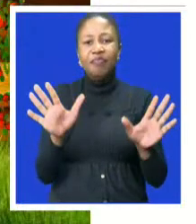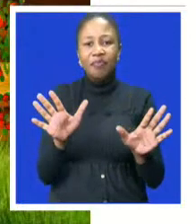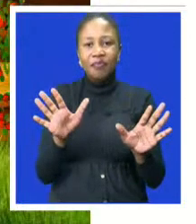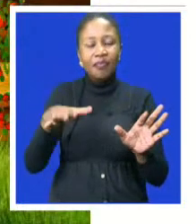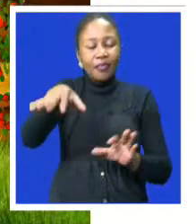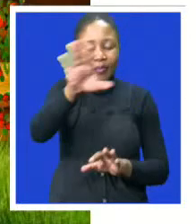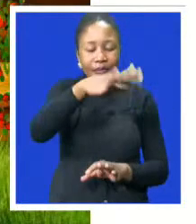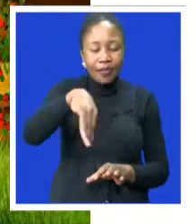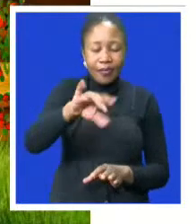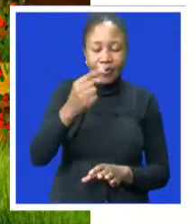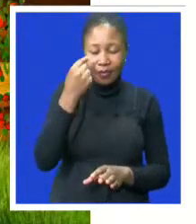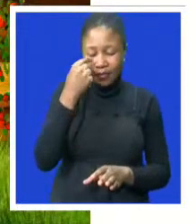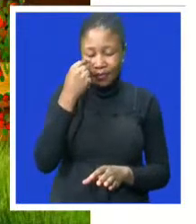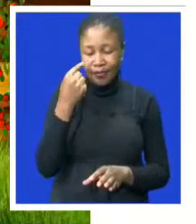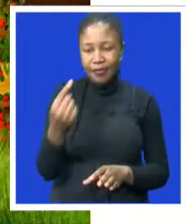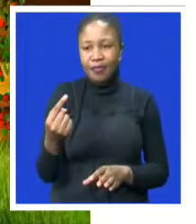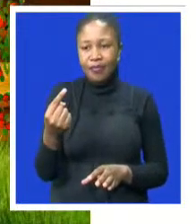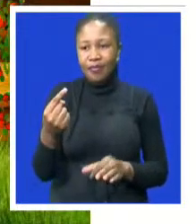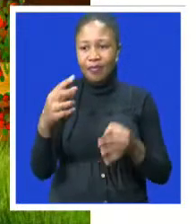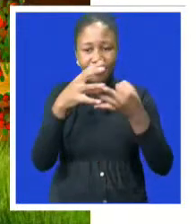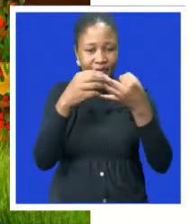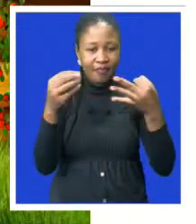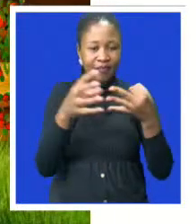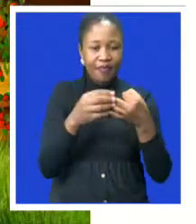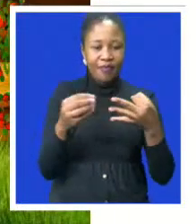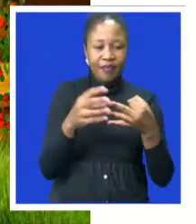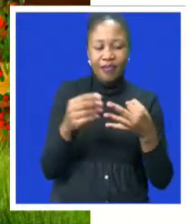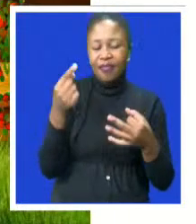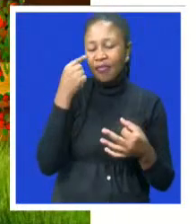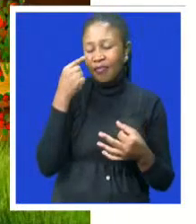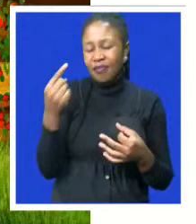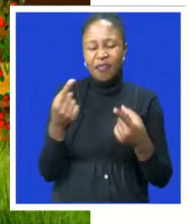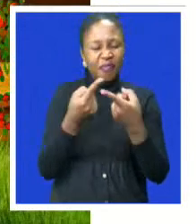the fruits. You are able to see everything around.